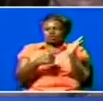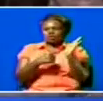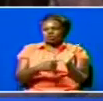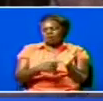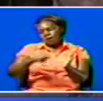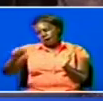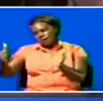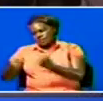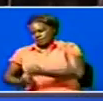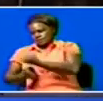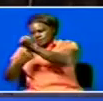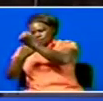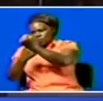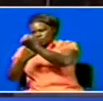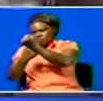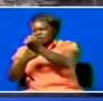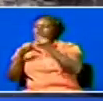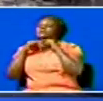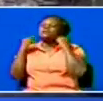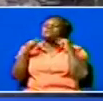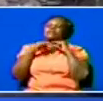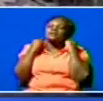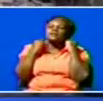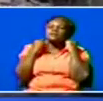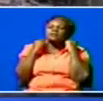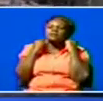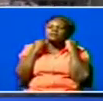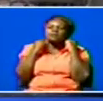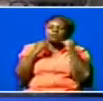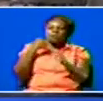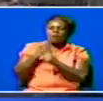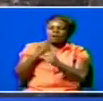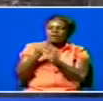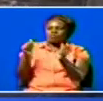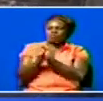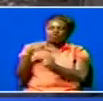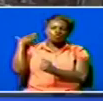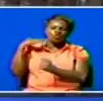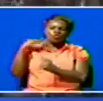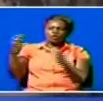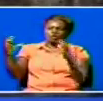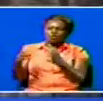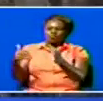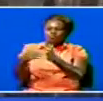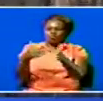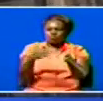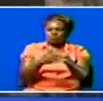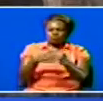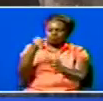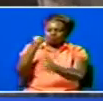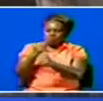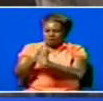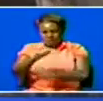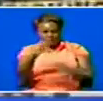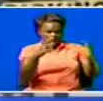are those who are supporting Reverend Fryder, those accused of working with goons to disrupt operations at the hospital, and